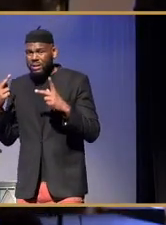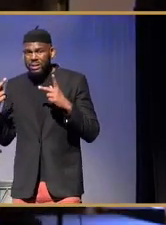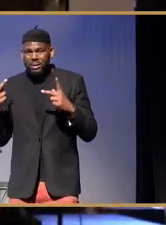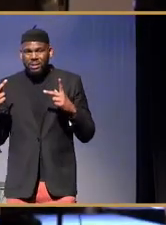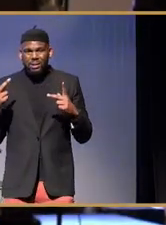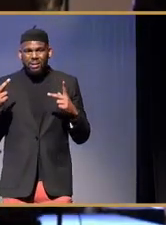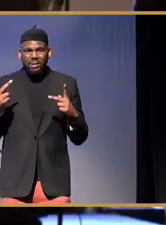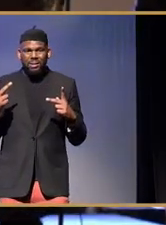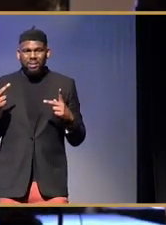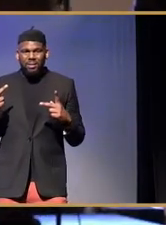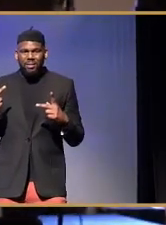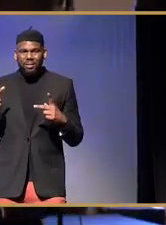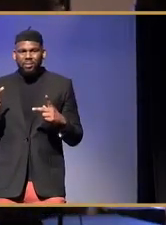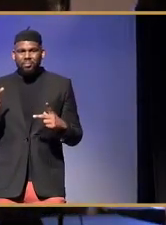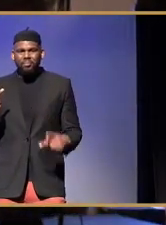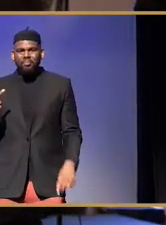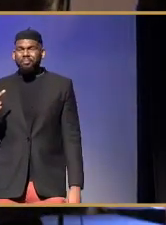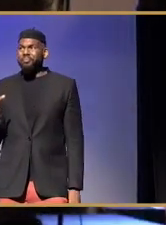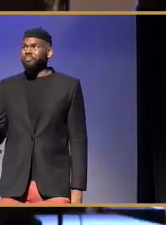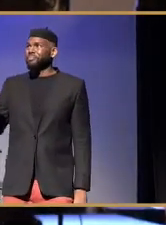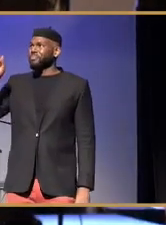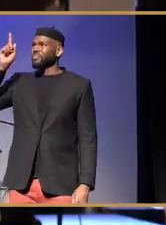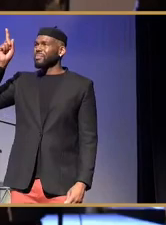end is gonna be.